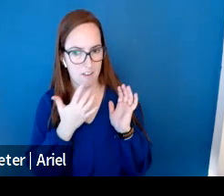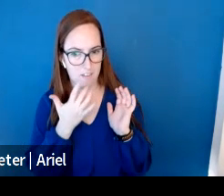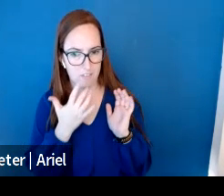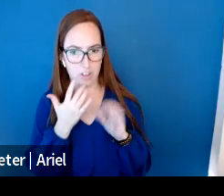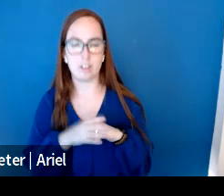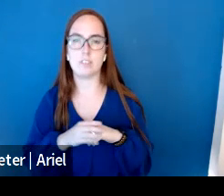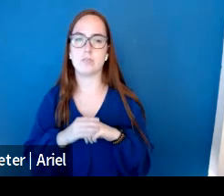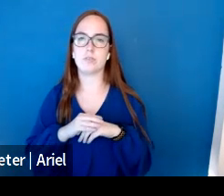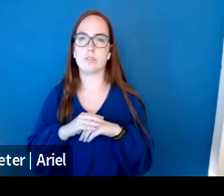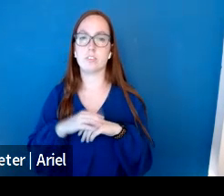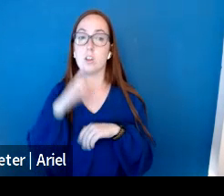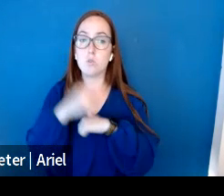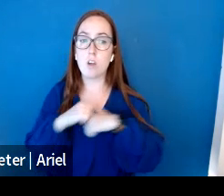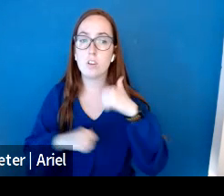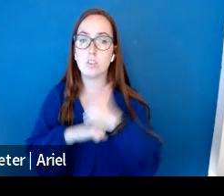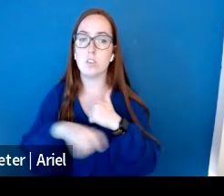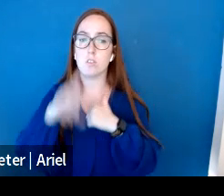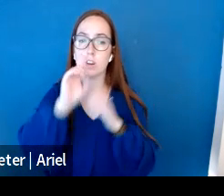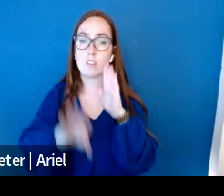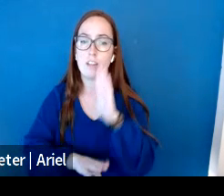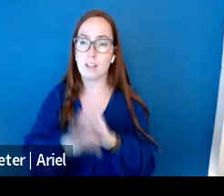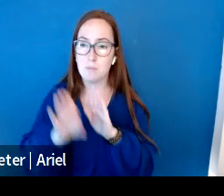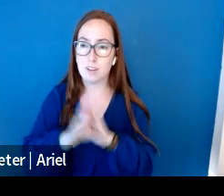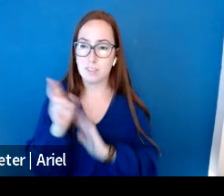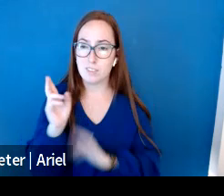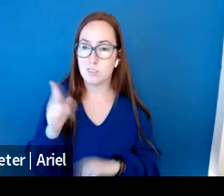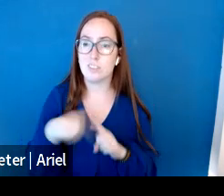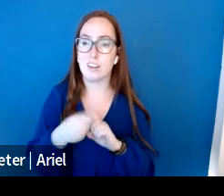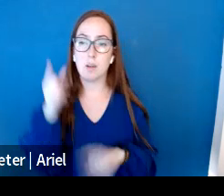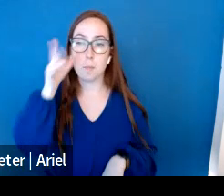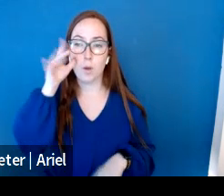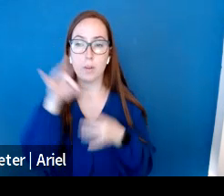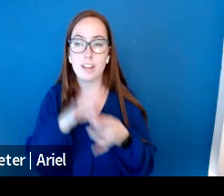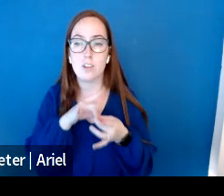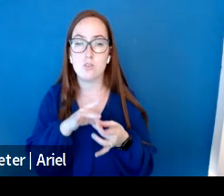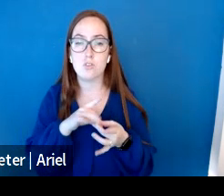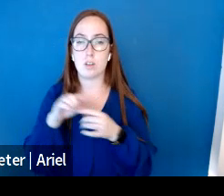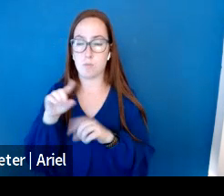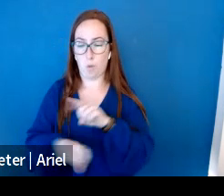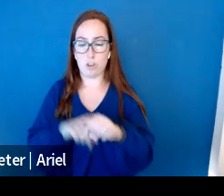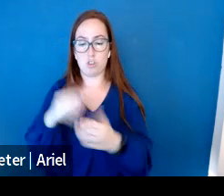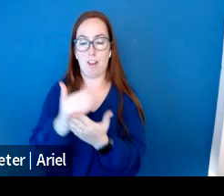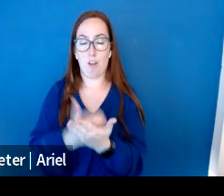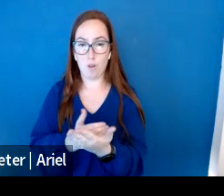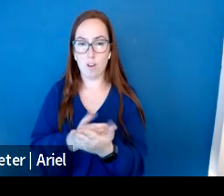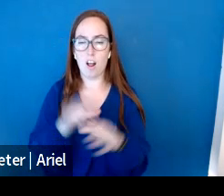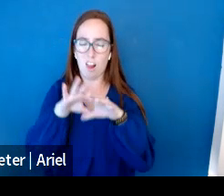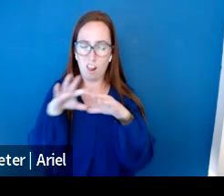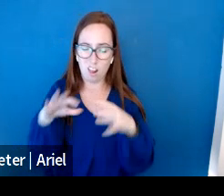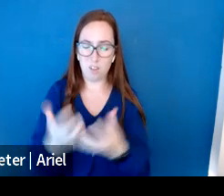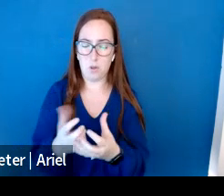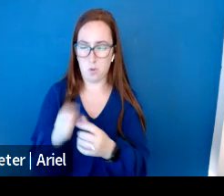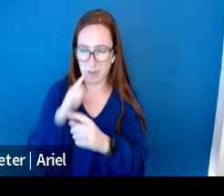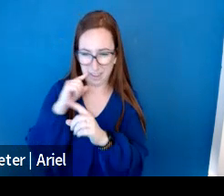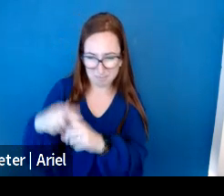structured developmental history, and the parent relationship questionnaire, all of which allow you to conduct a targeted assessment